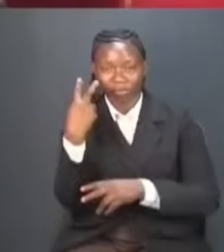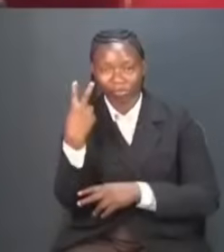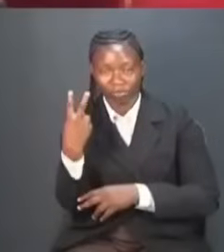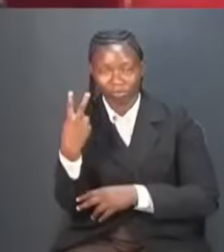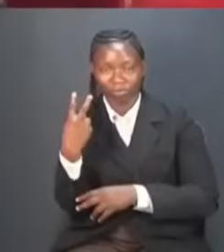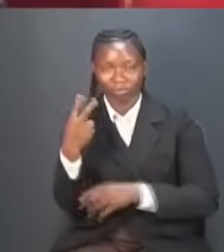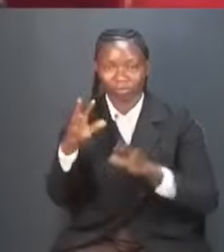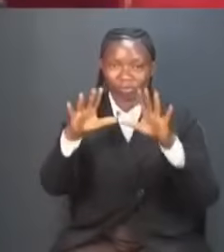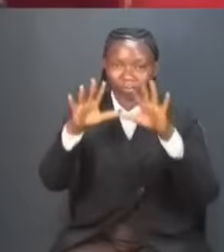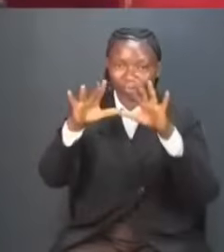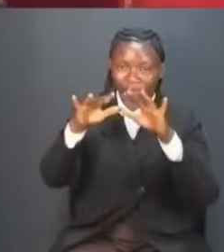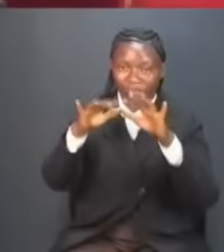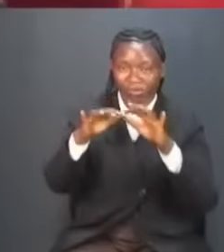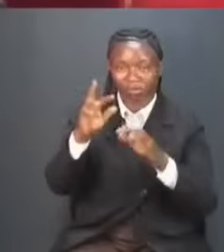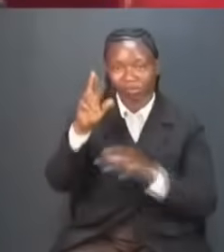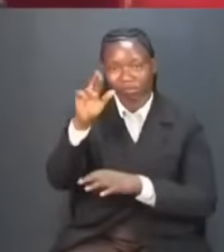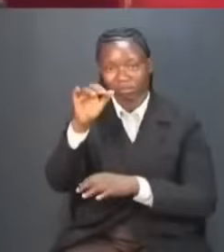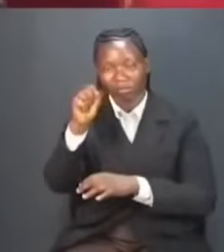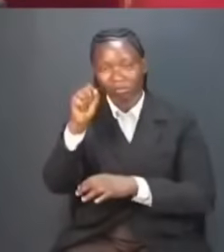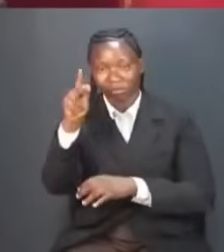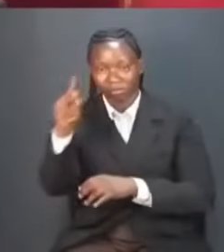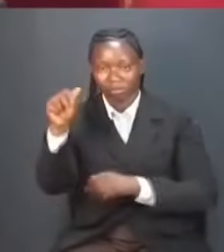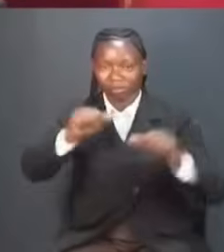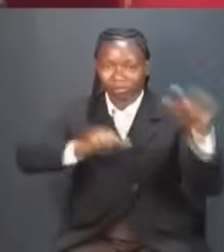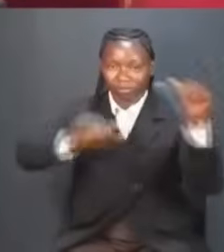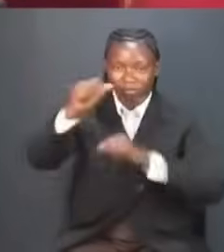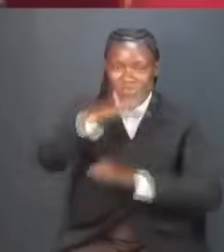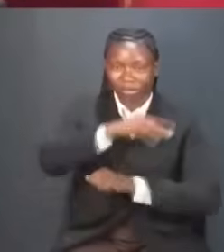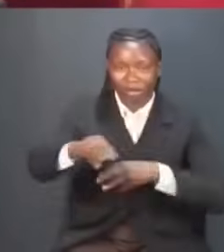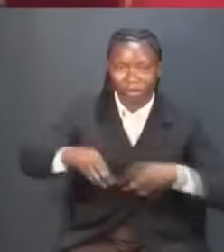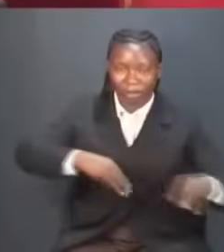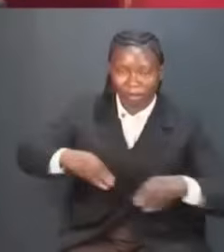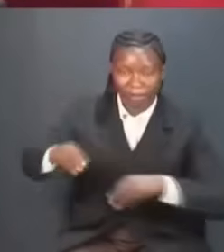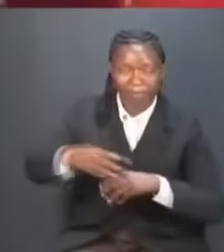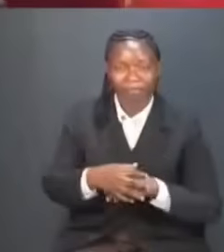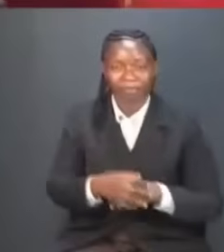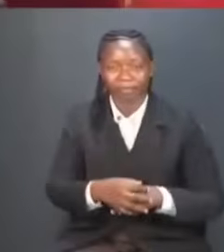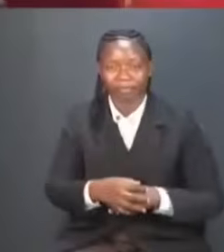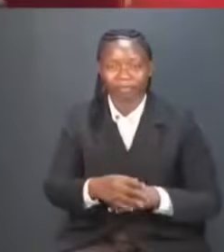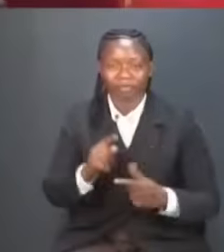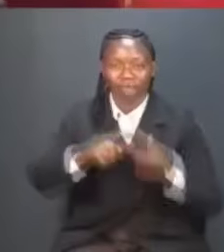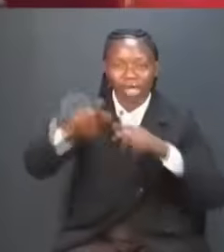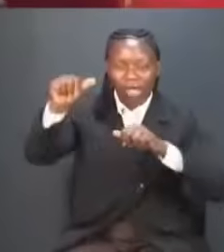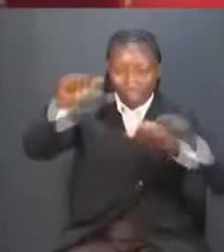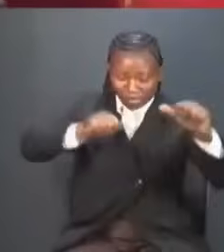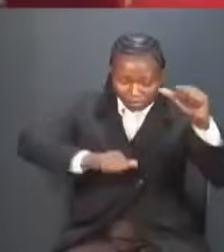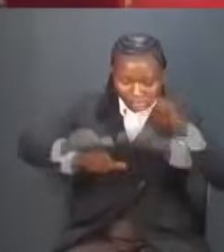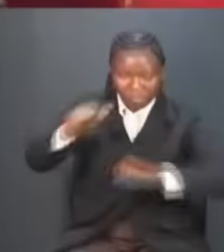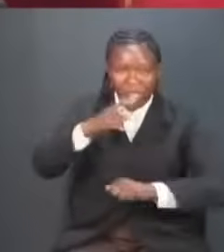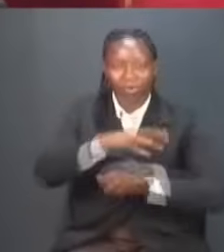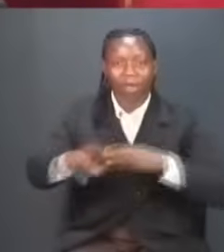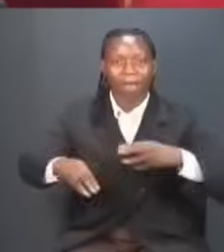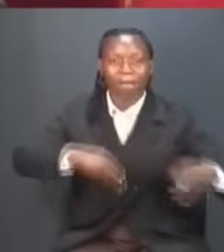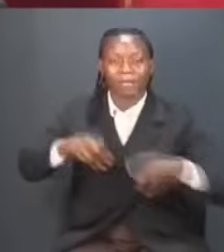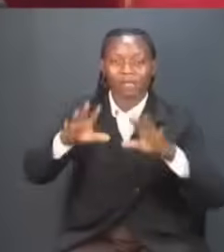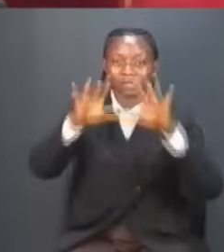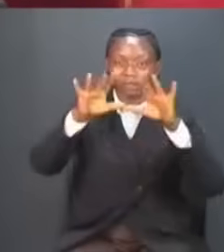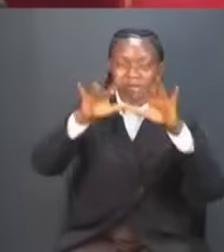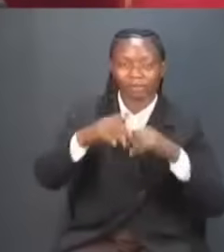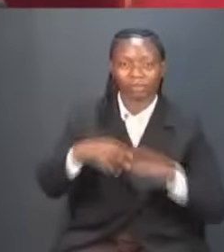pest risk analysis, PRA, and management. And the objective is to assess and manage pest